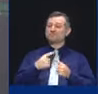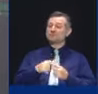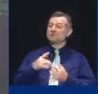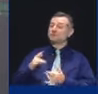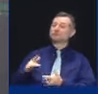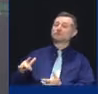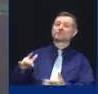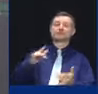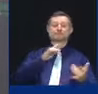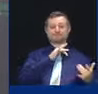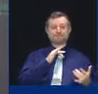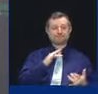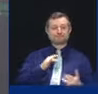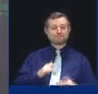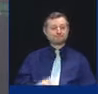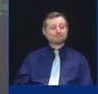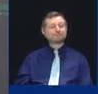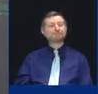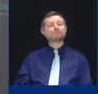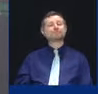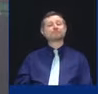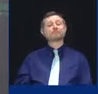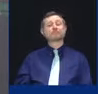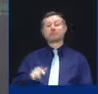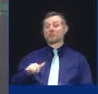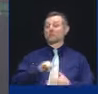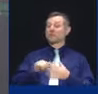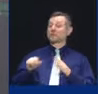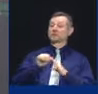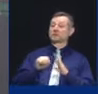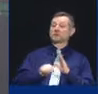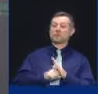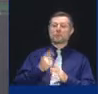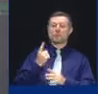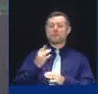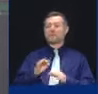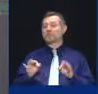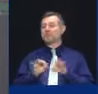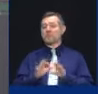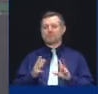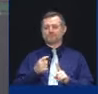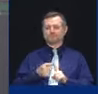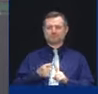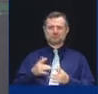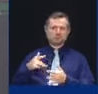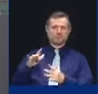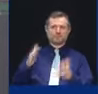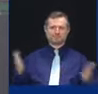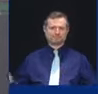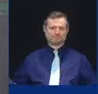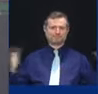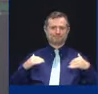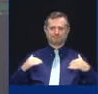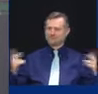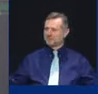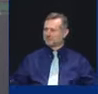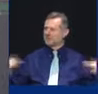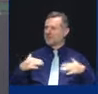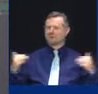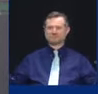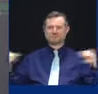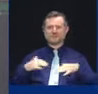A major economic driver for this state is tourism. You all have heard of the I Love New